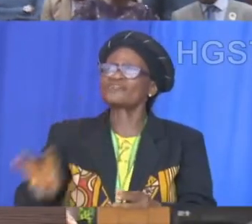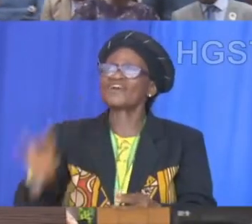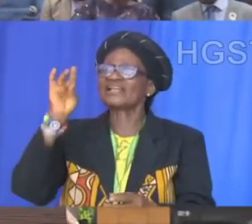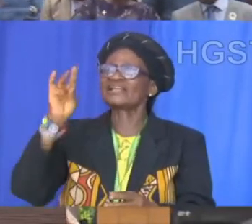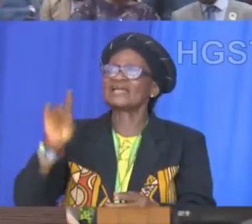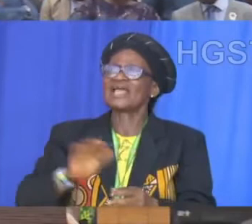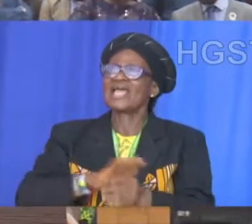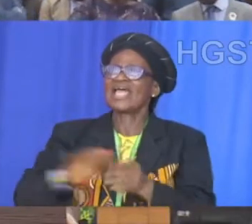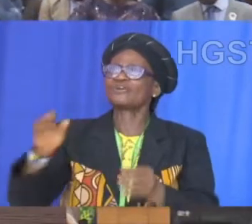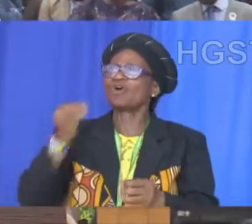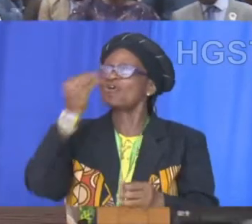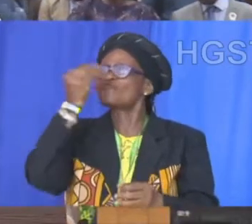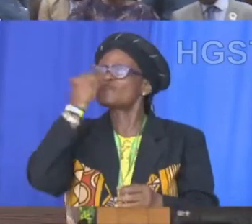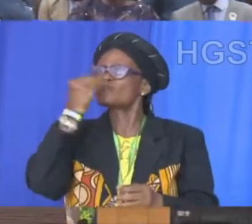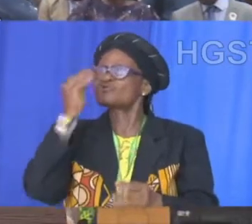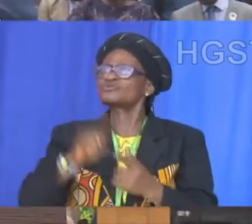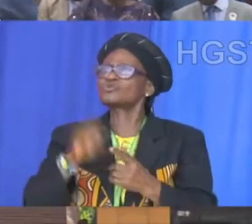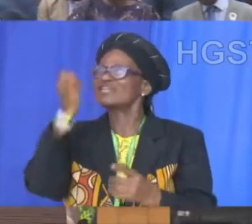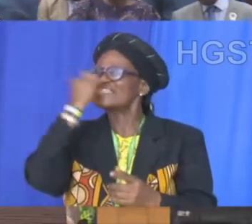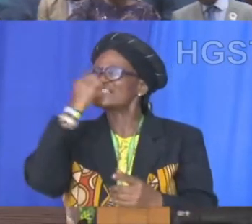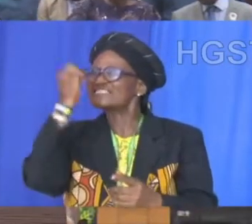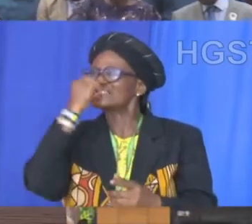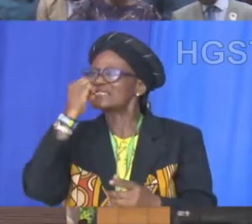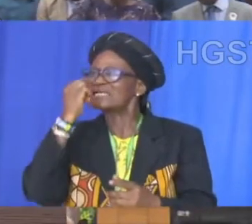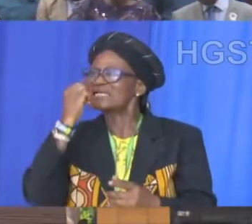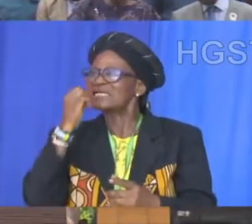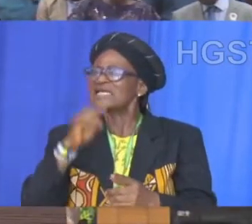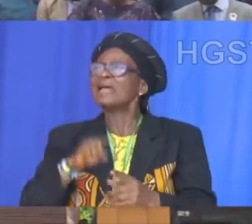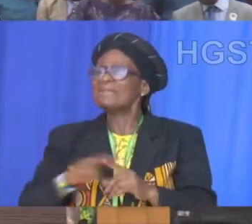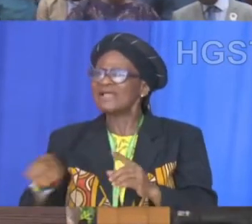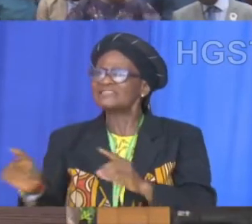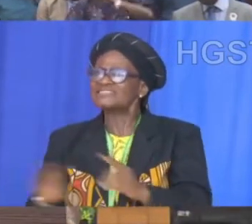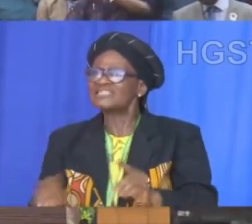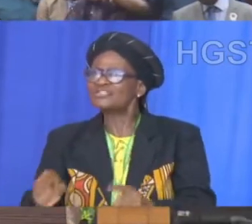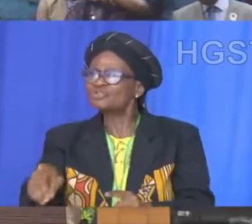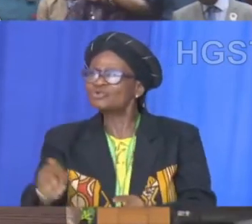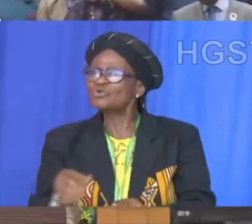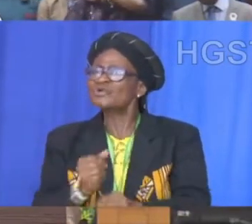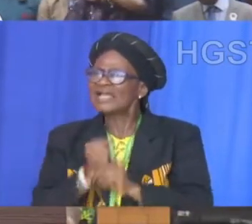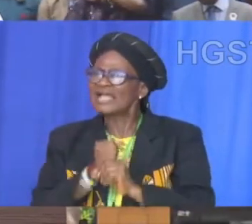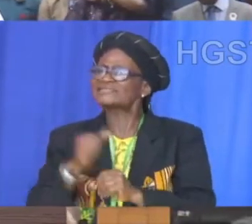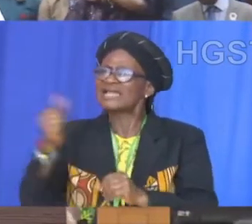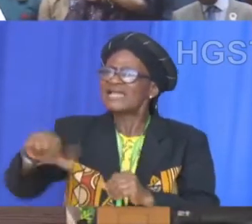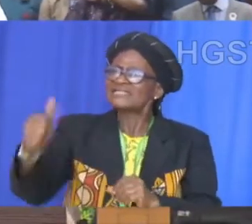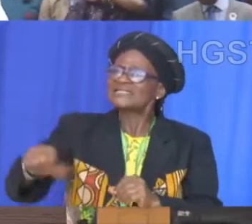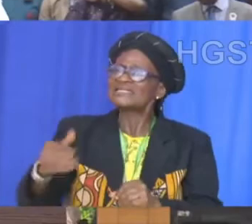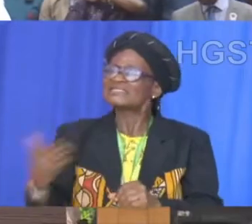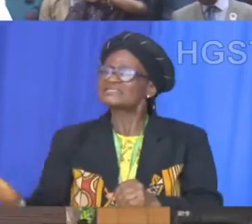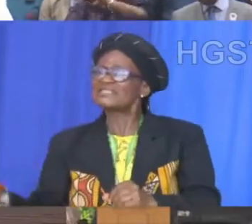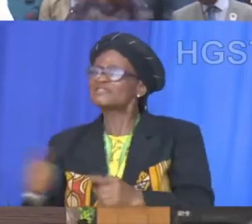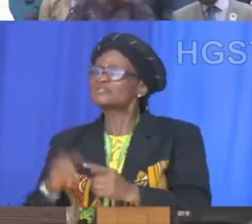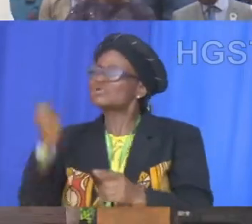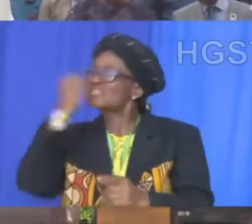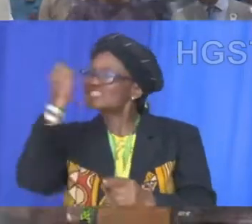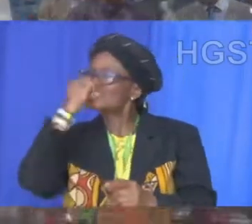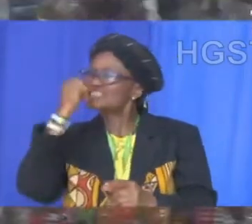but did you get anything to eat at all since the beginning of the year?